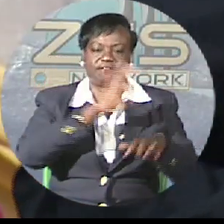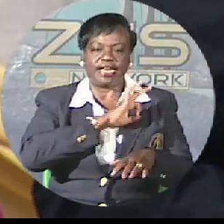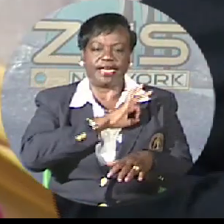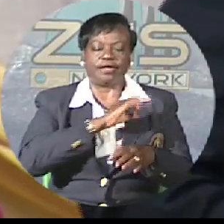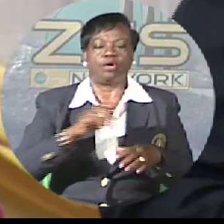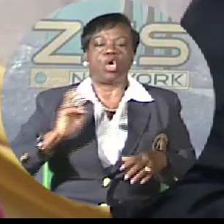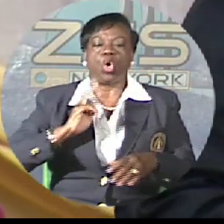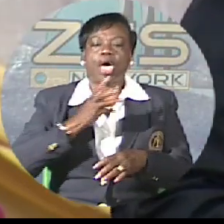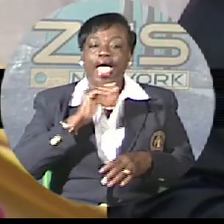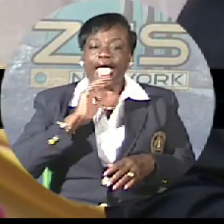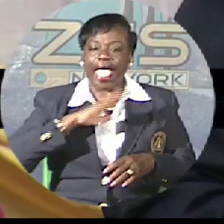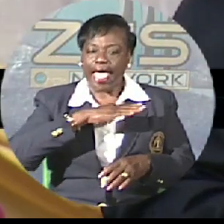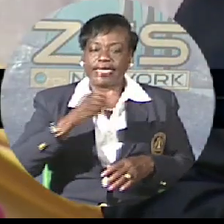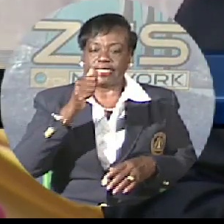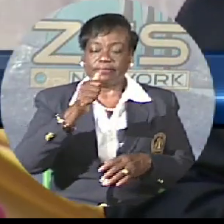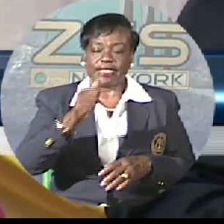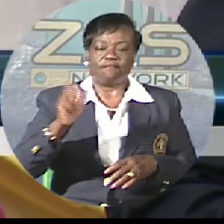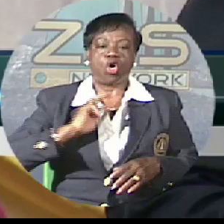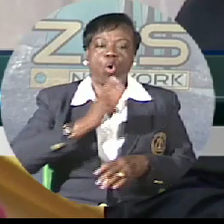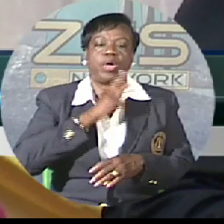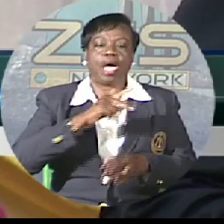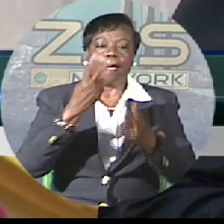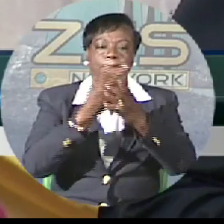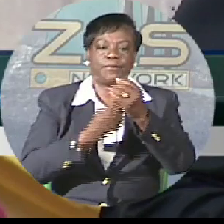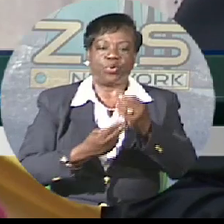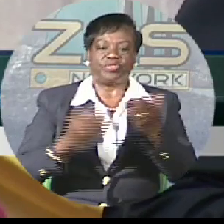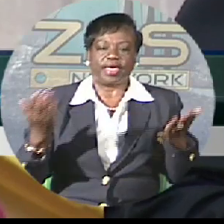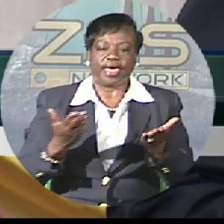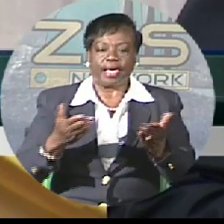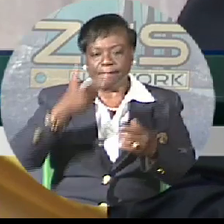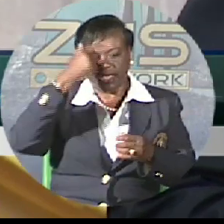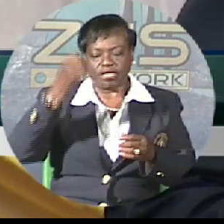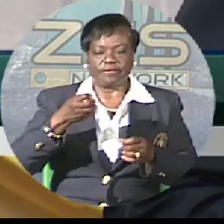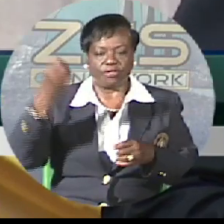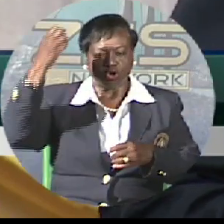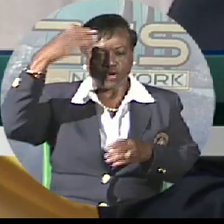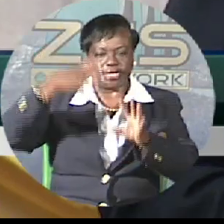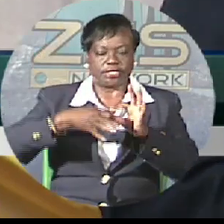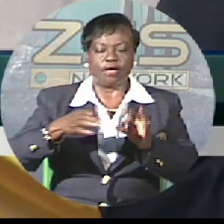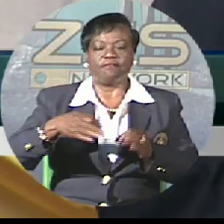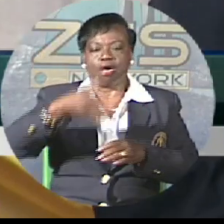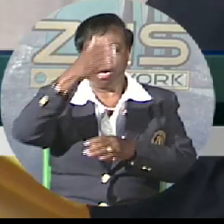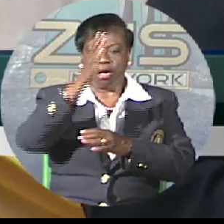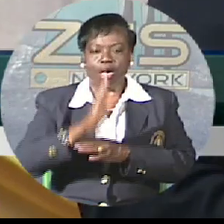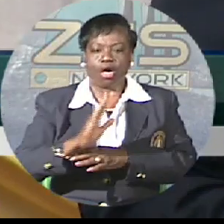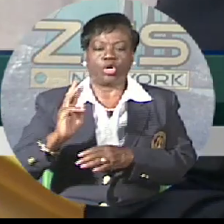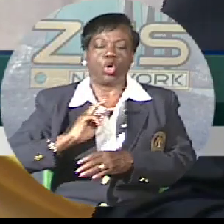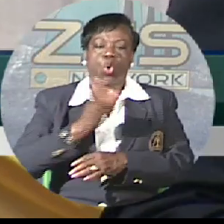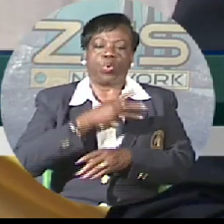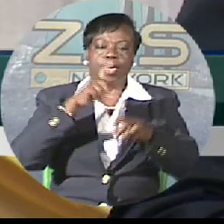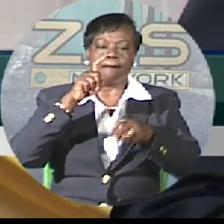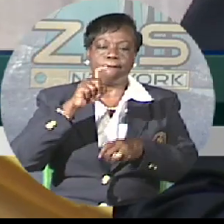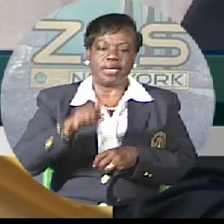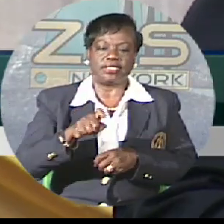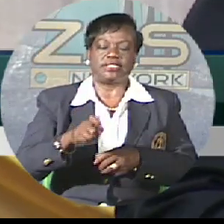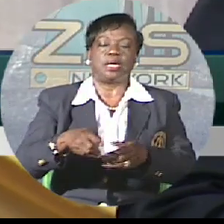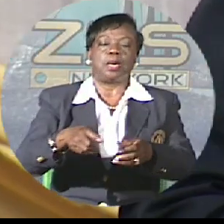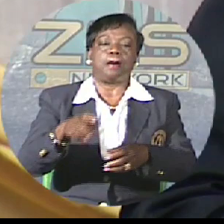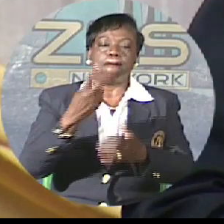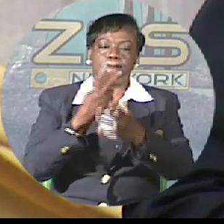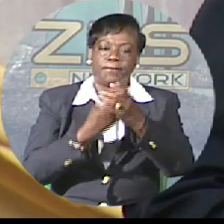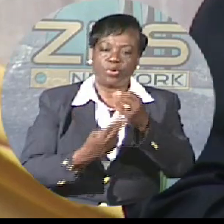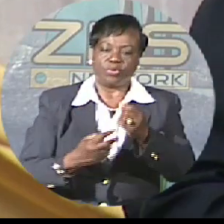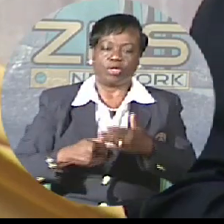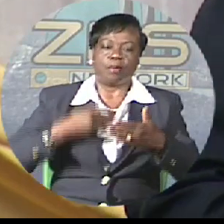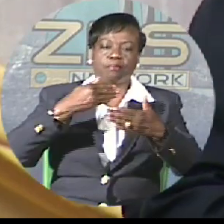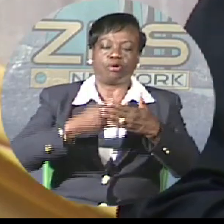both here because of the grace of the Almighty God. We must both approach our office and